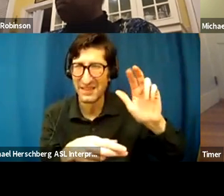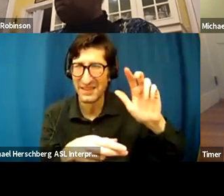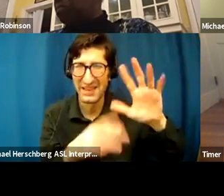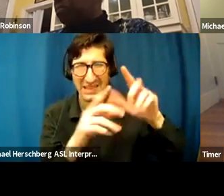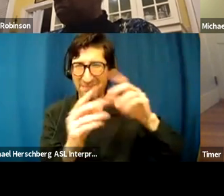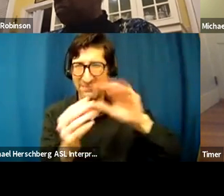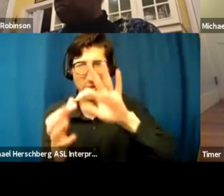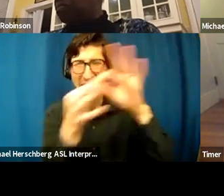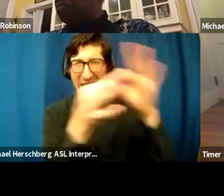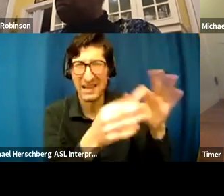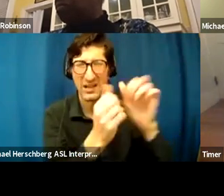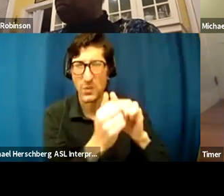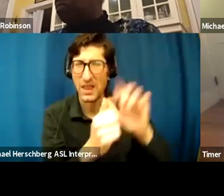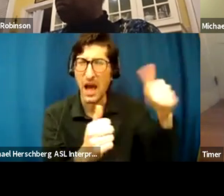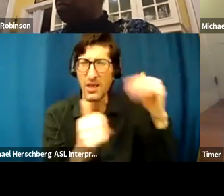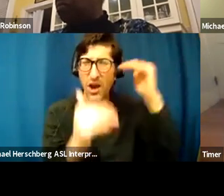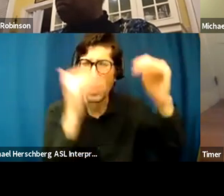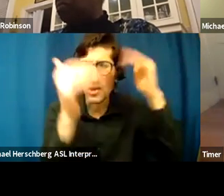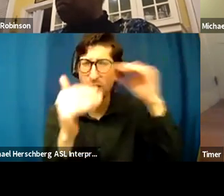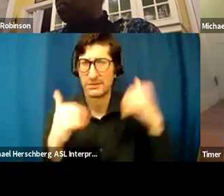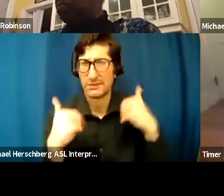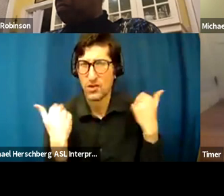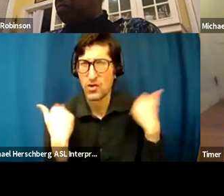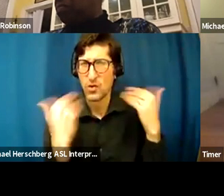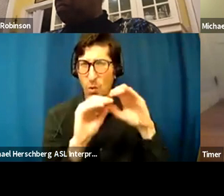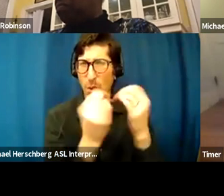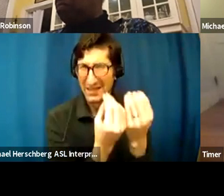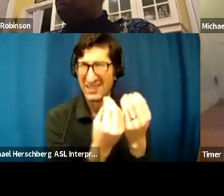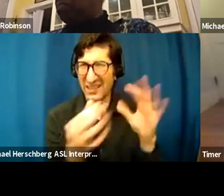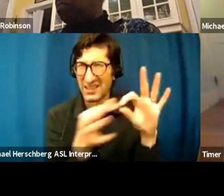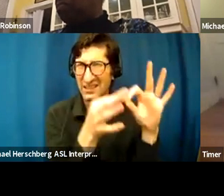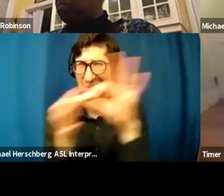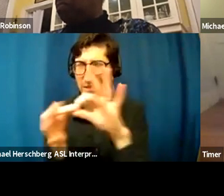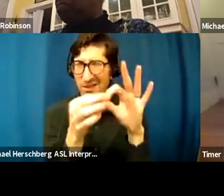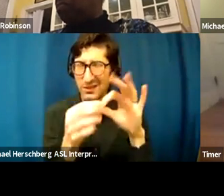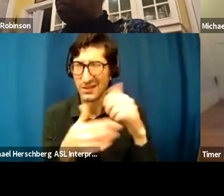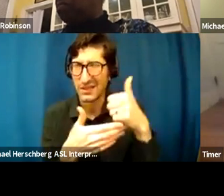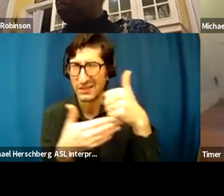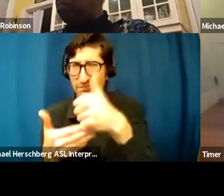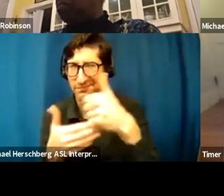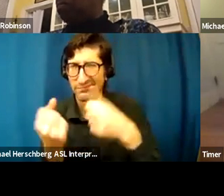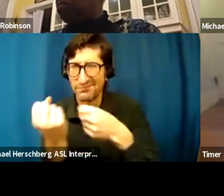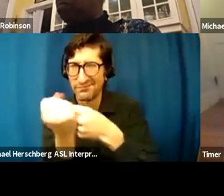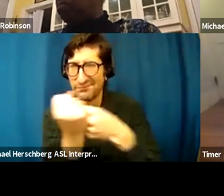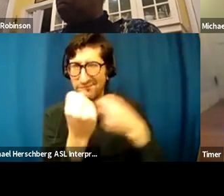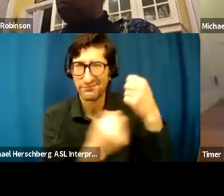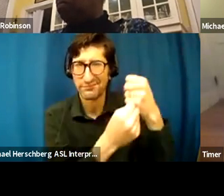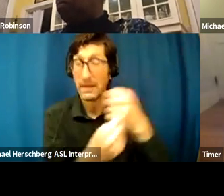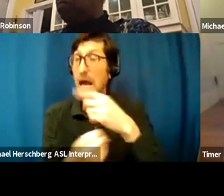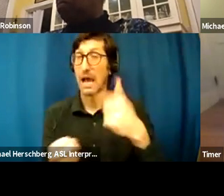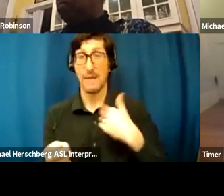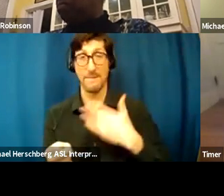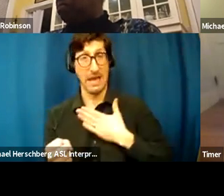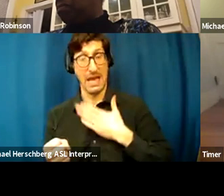youth organizations. So that's really great. And I'm glad that you have taken up the MBTA